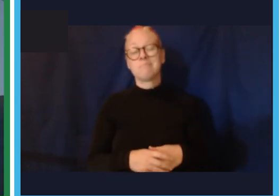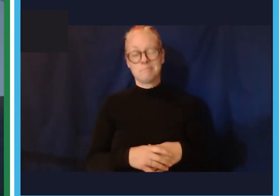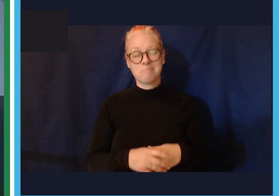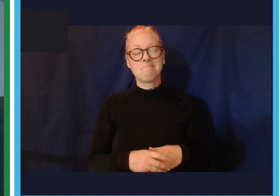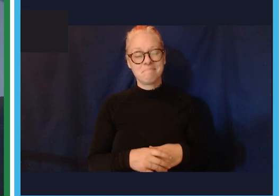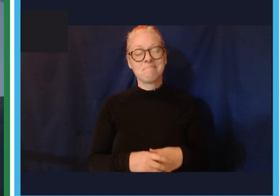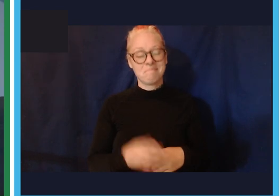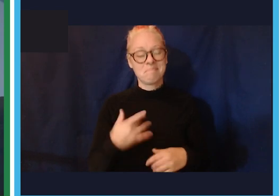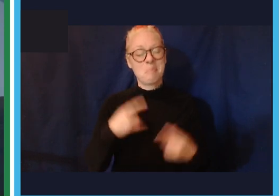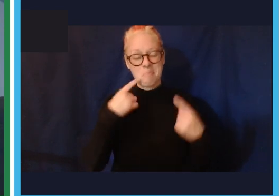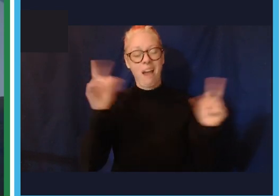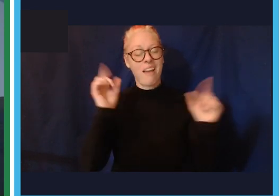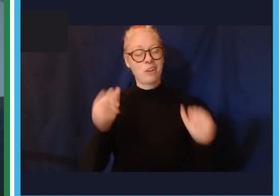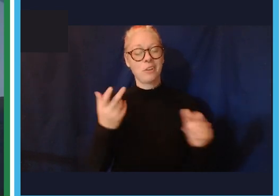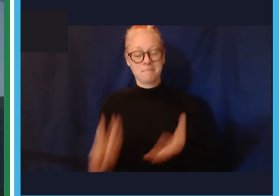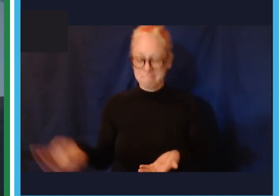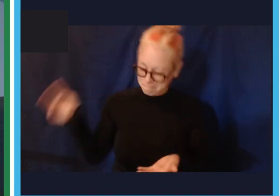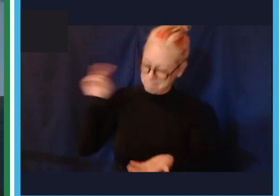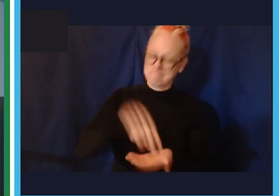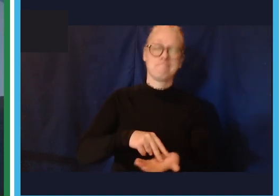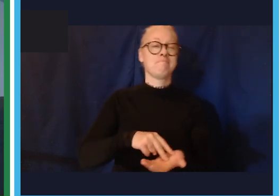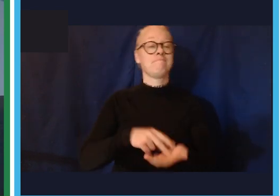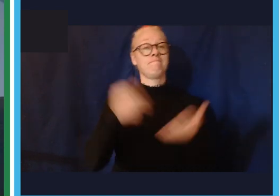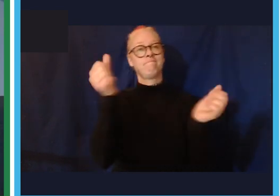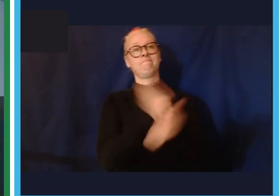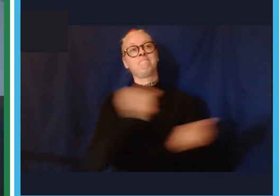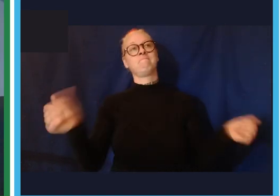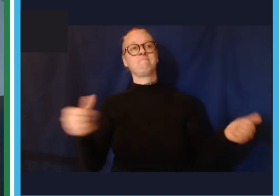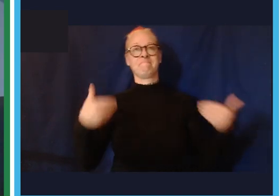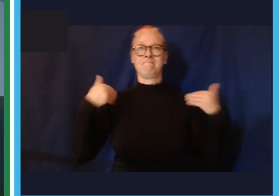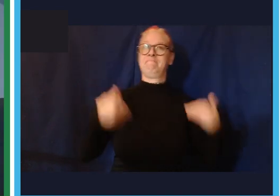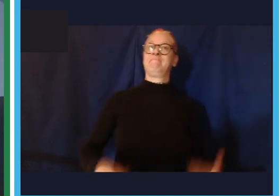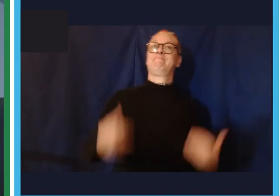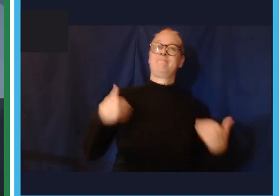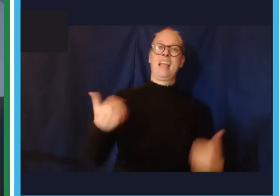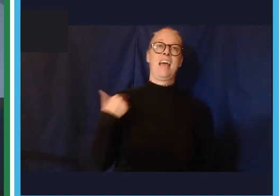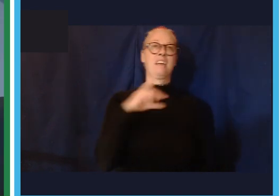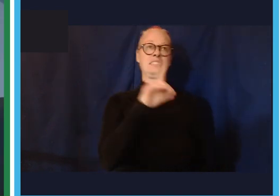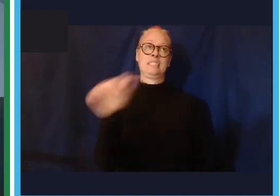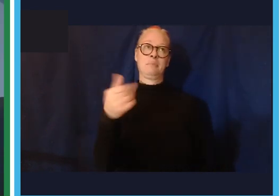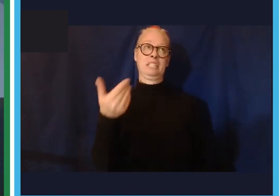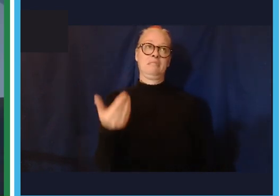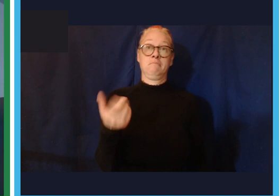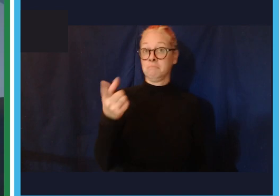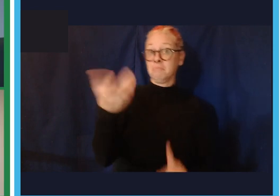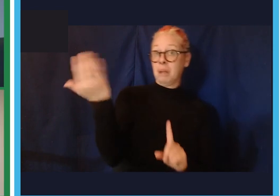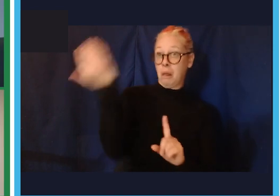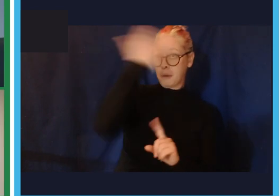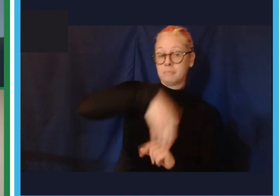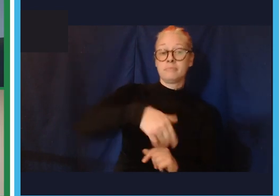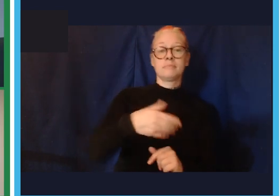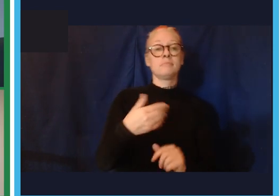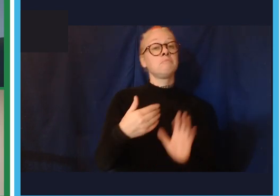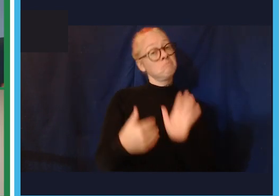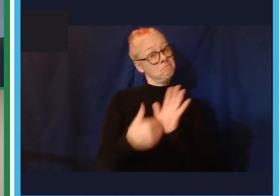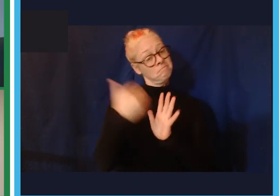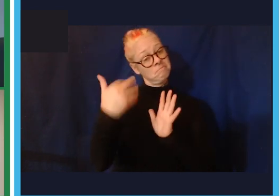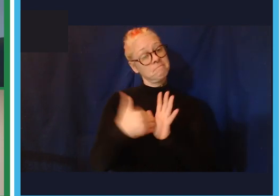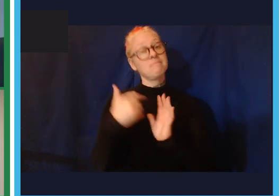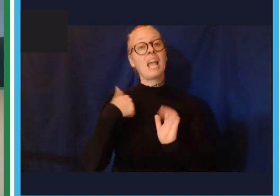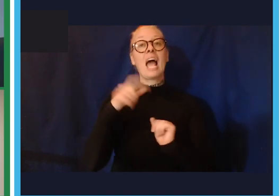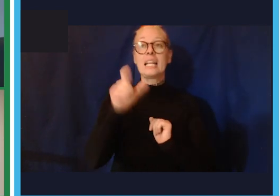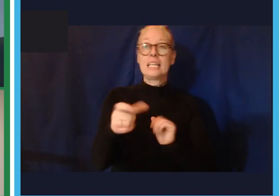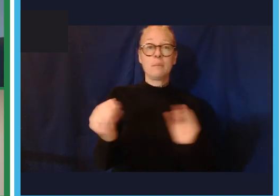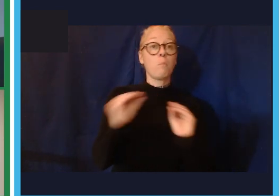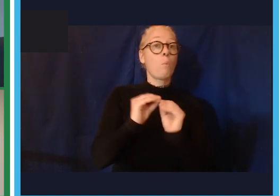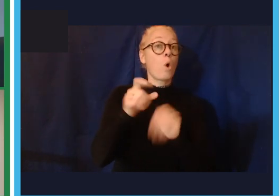time to recover from, you know, a big strategy session or a big, you know, interview